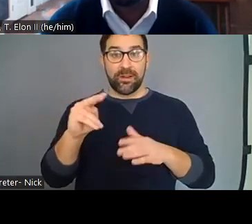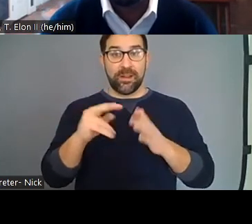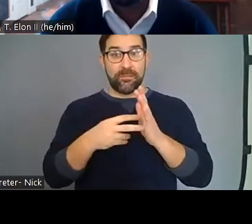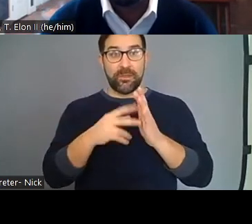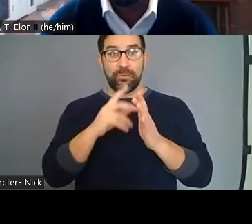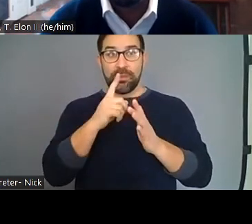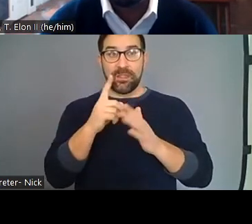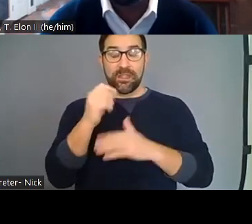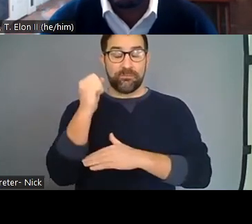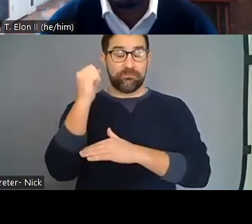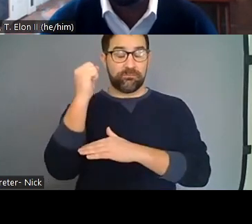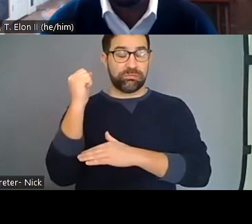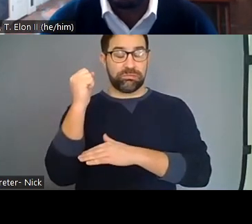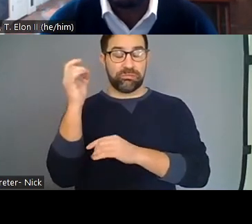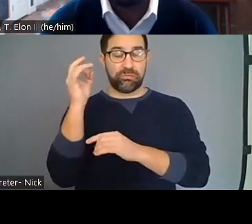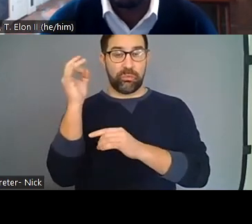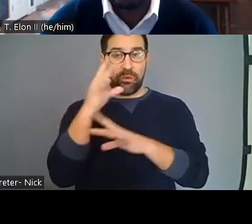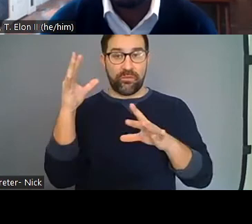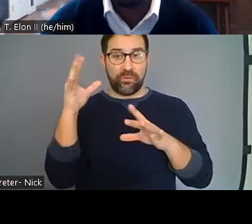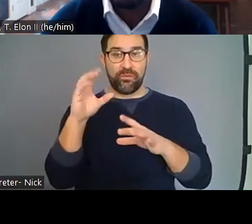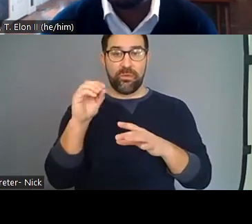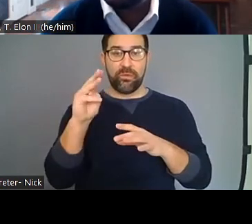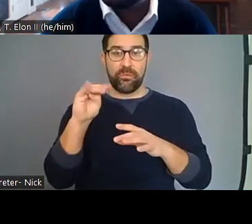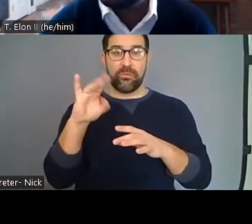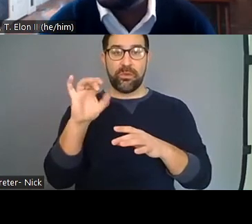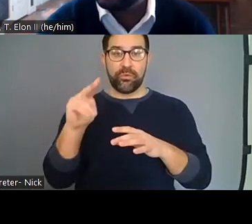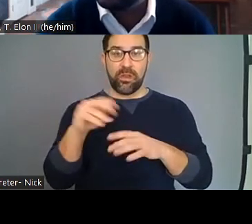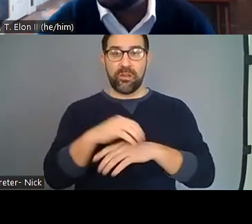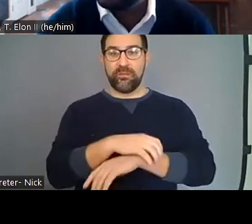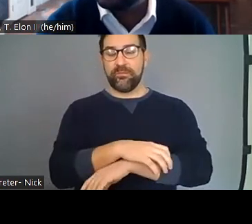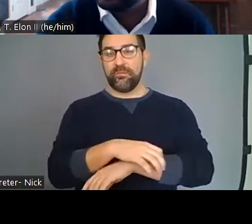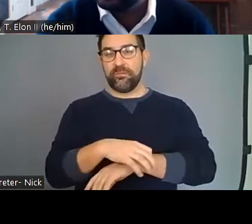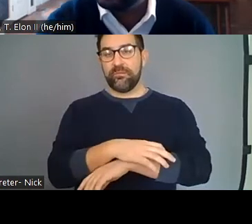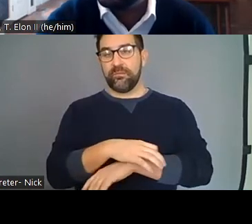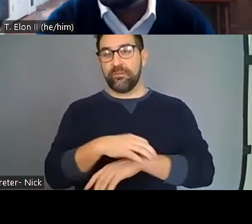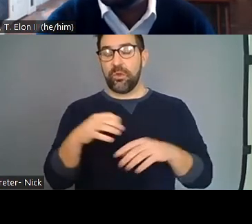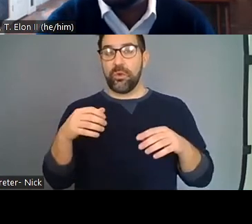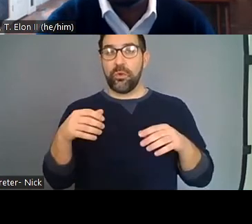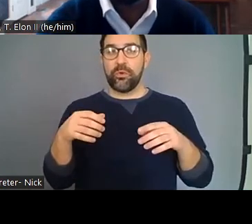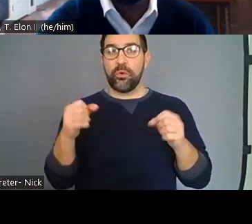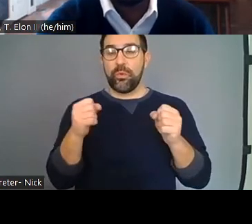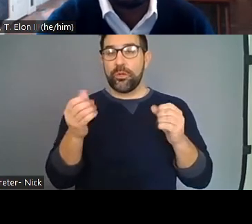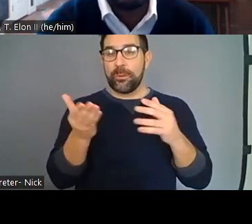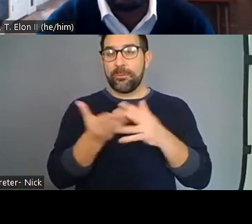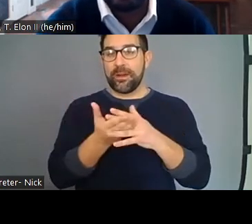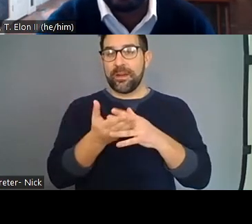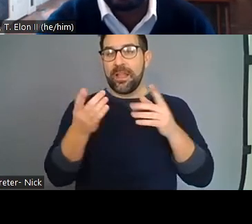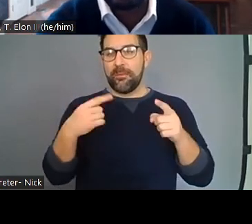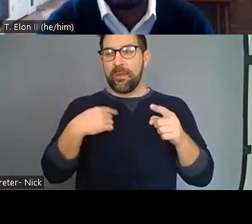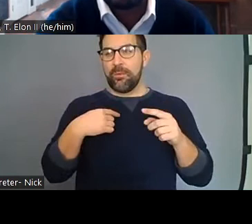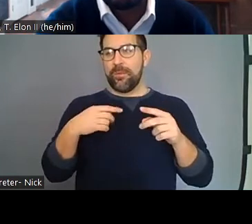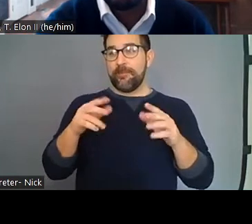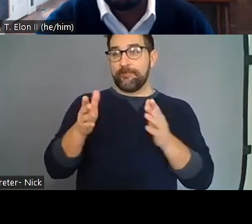like record-breaking. It was horrifying. And so over winter break, we looked at the city